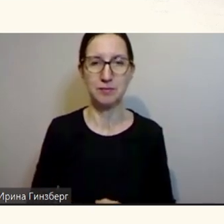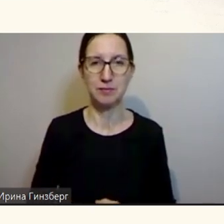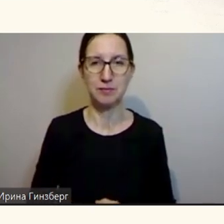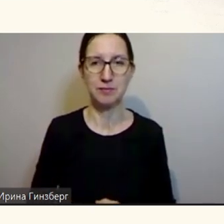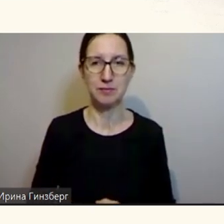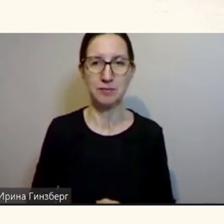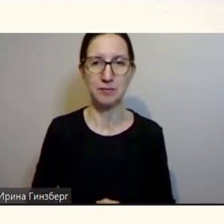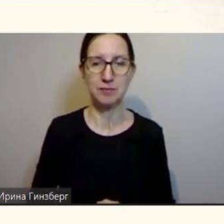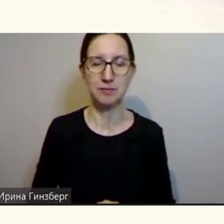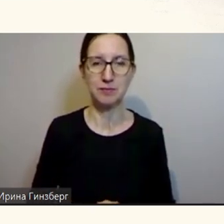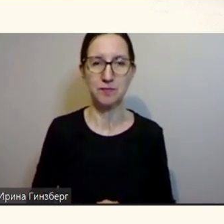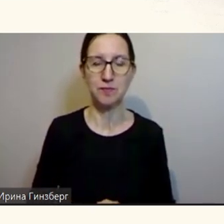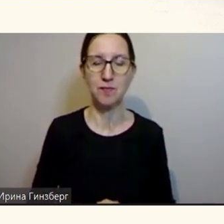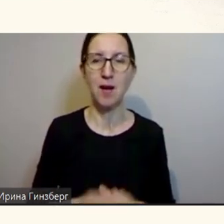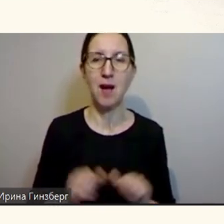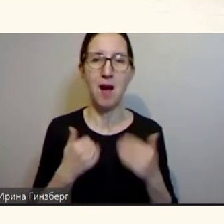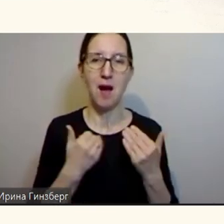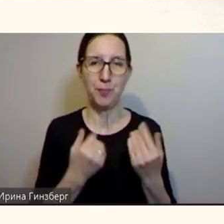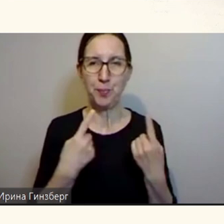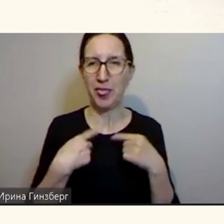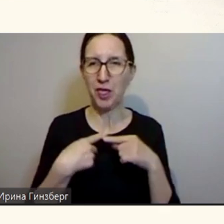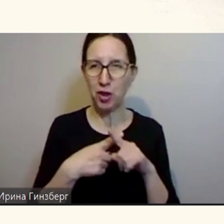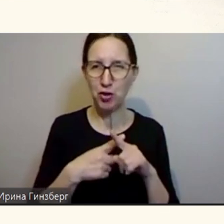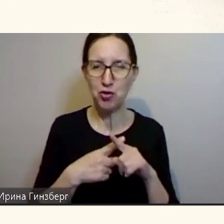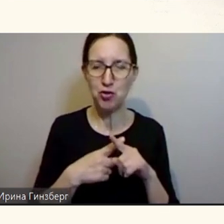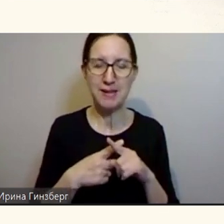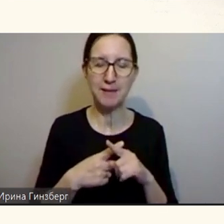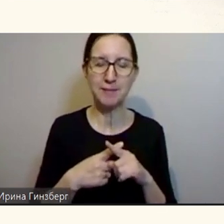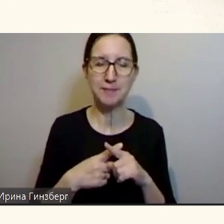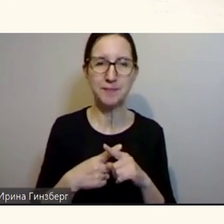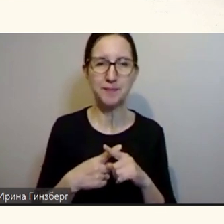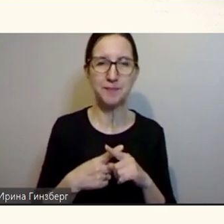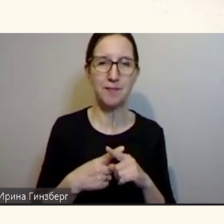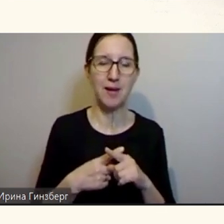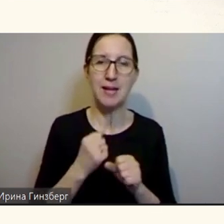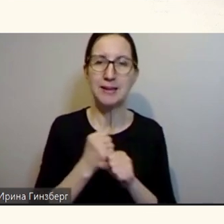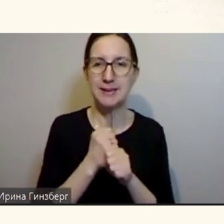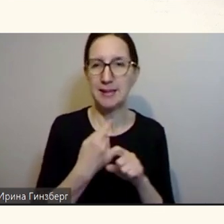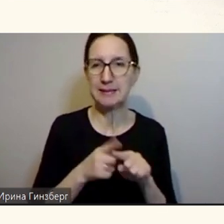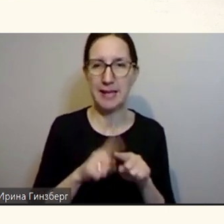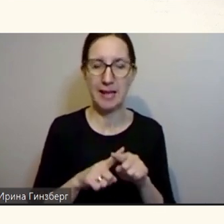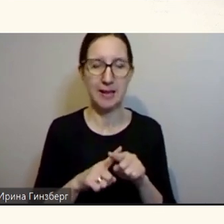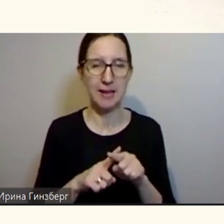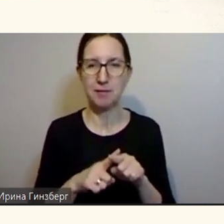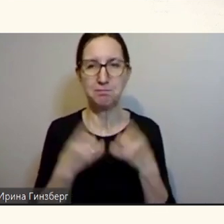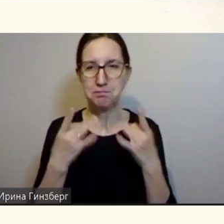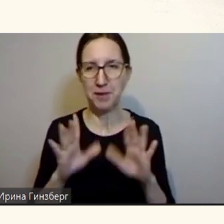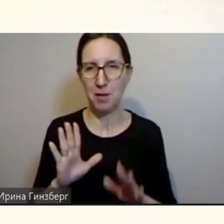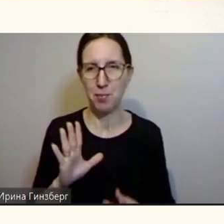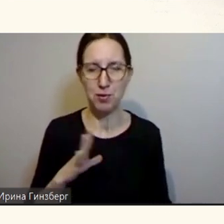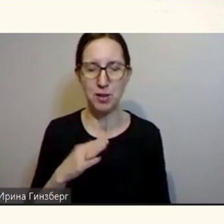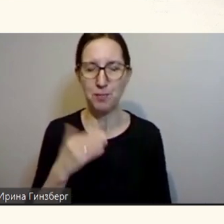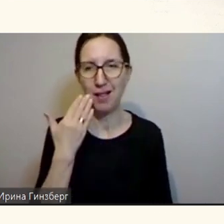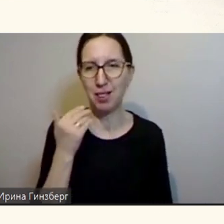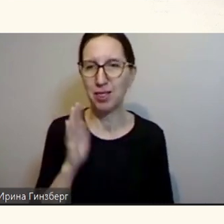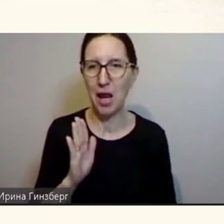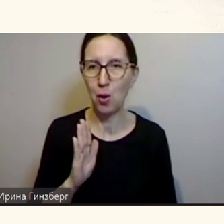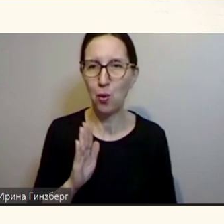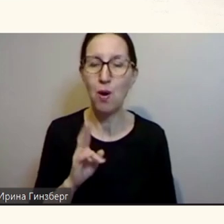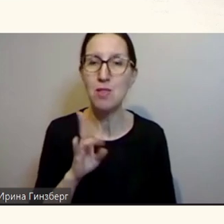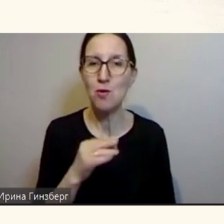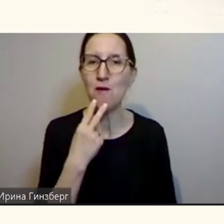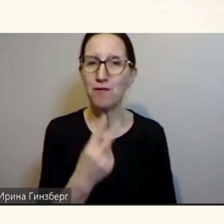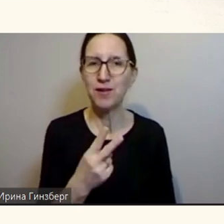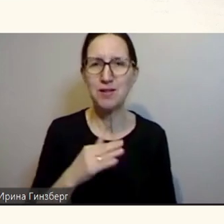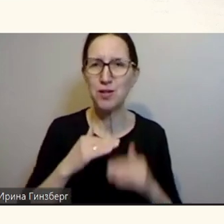technically, it was quite a difficult feat to create these works. But as you can see how beautiful it is, this is a dry lake. It's not a salt lake like the